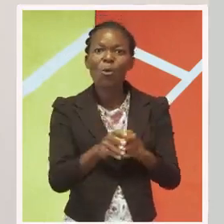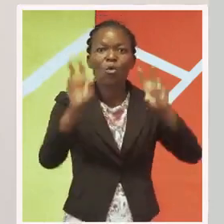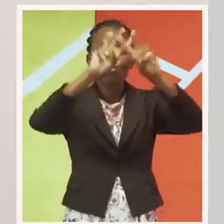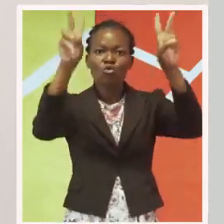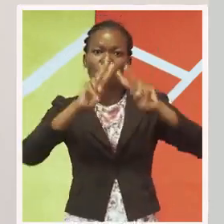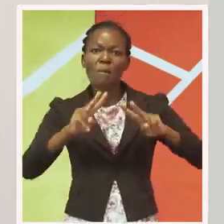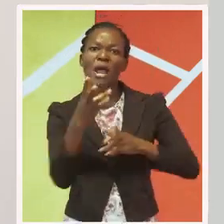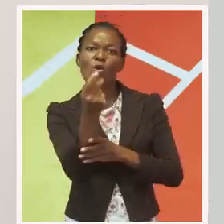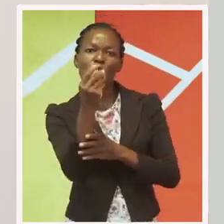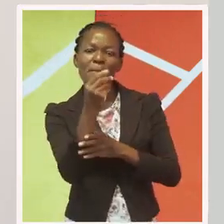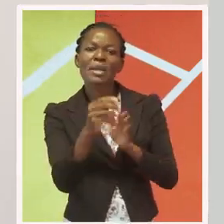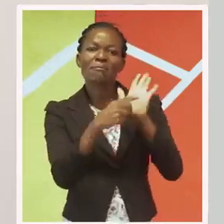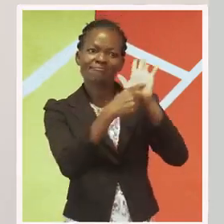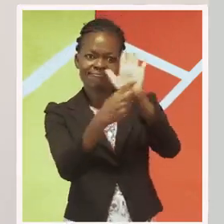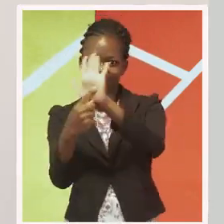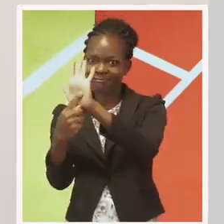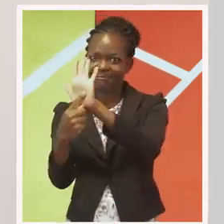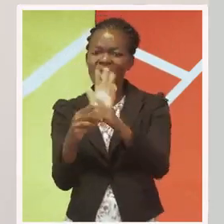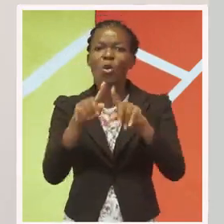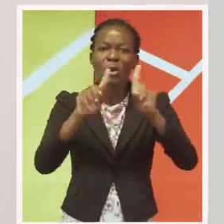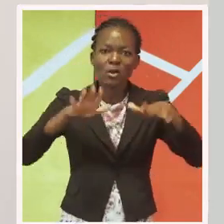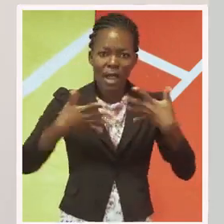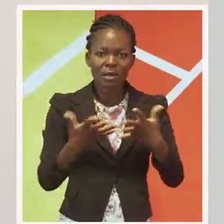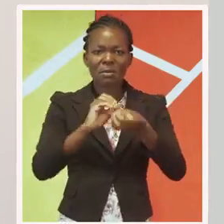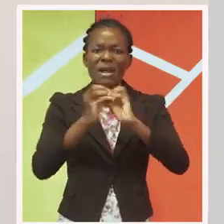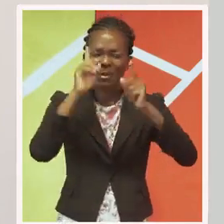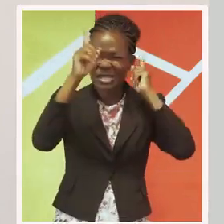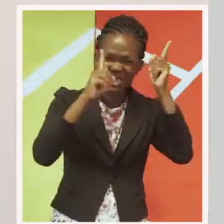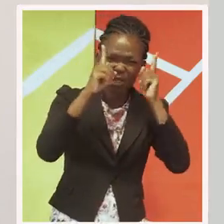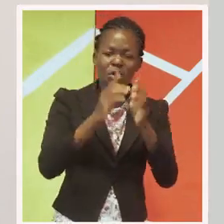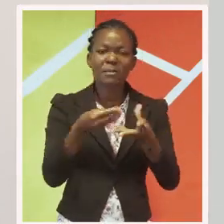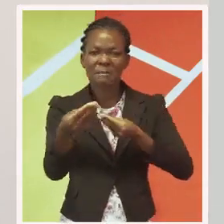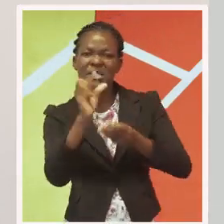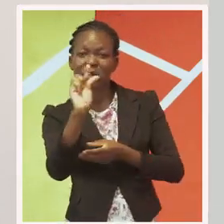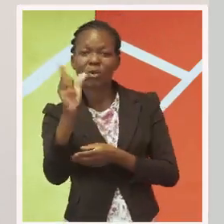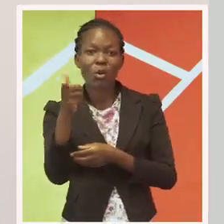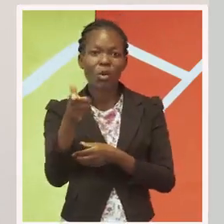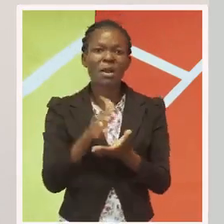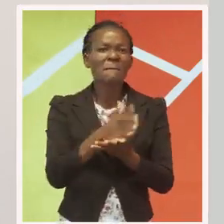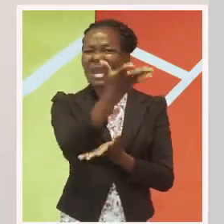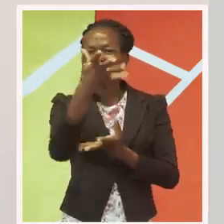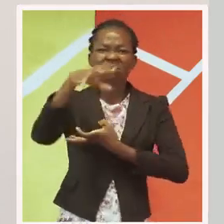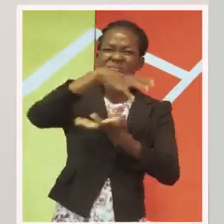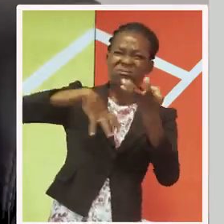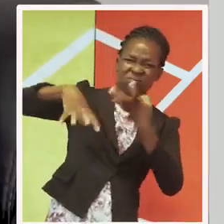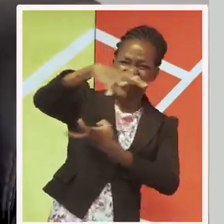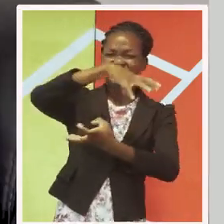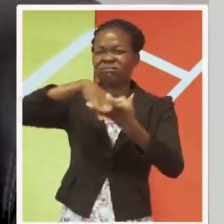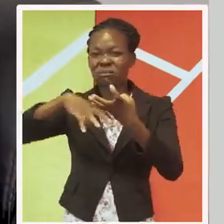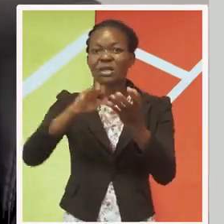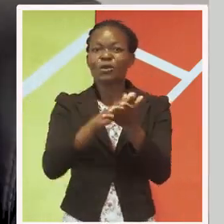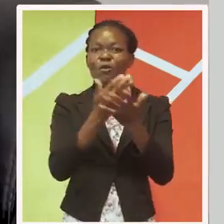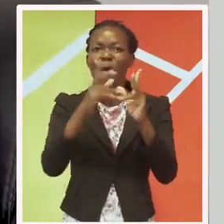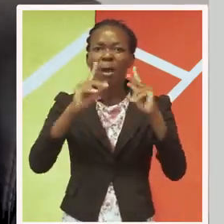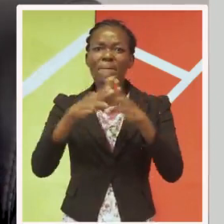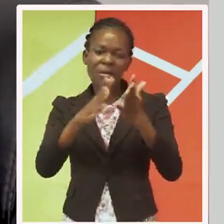video, our current global economic model and the way macro-level economic decisions are made is severely flawed and has